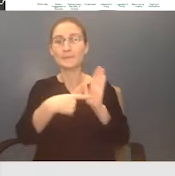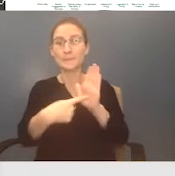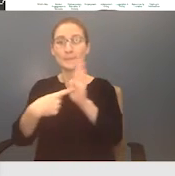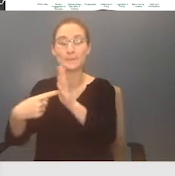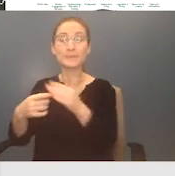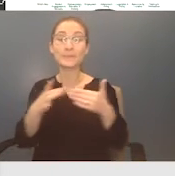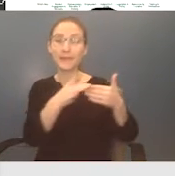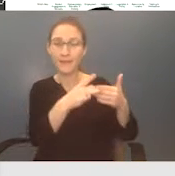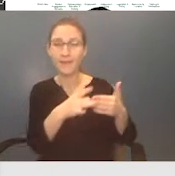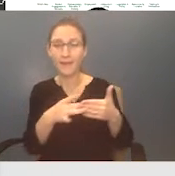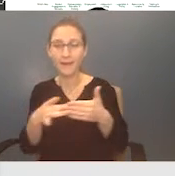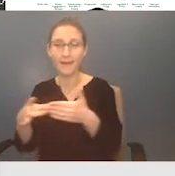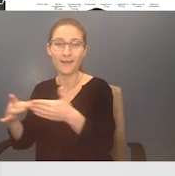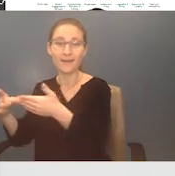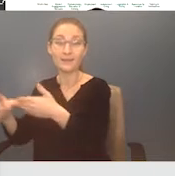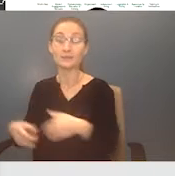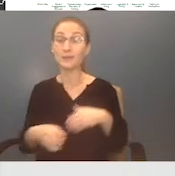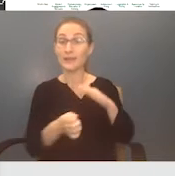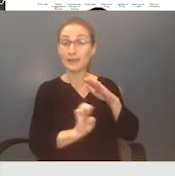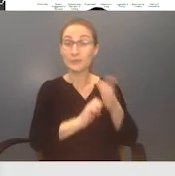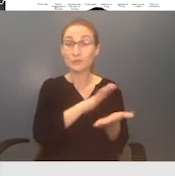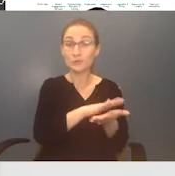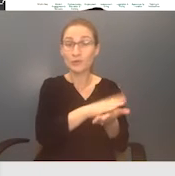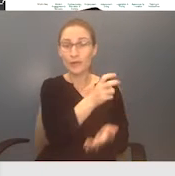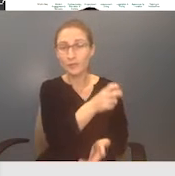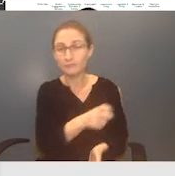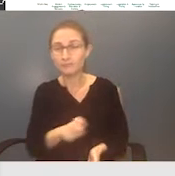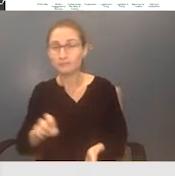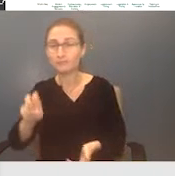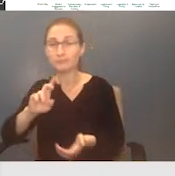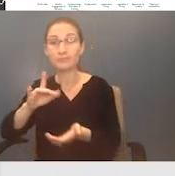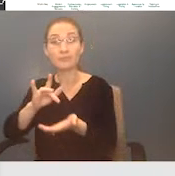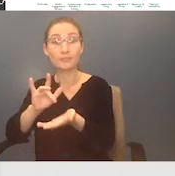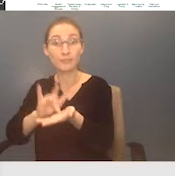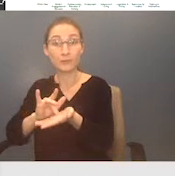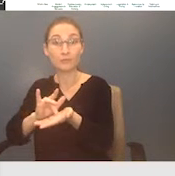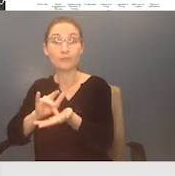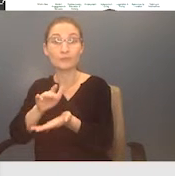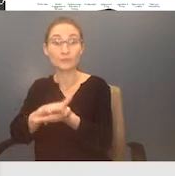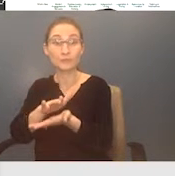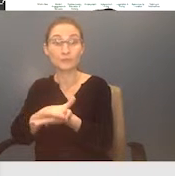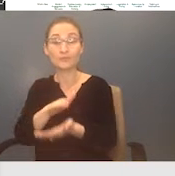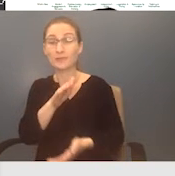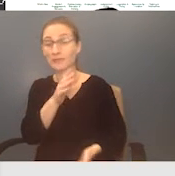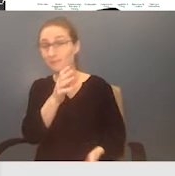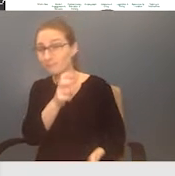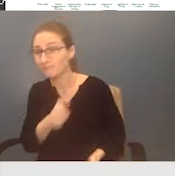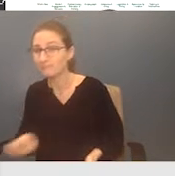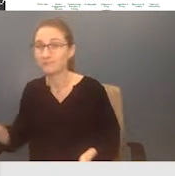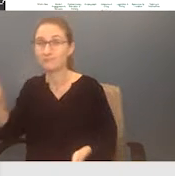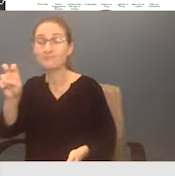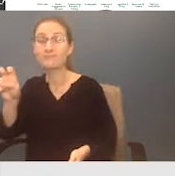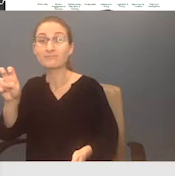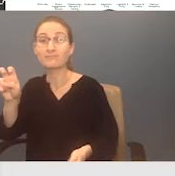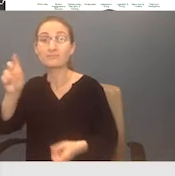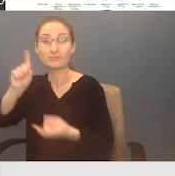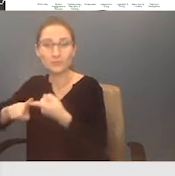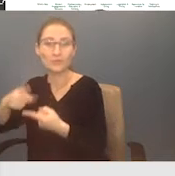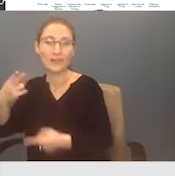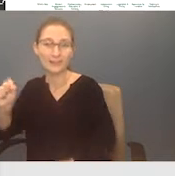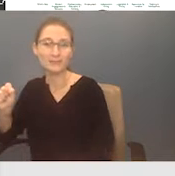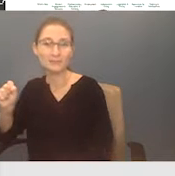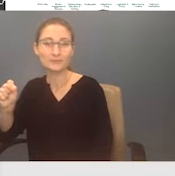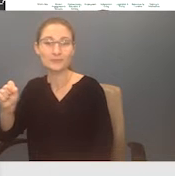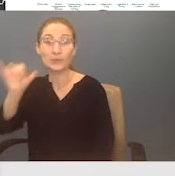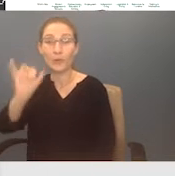at preparing from that transition from elementary to middle, all the way through to preparing from that transition in 8th grade middle school